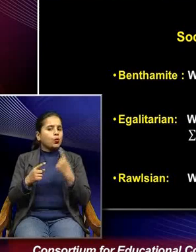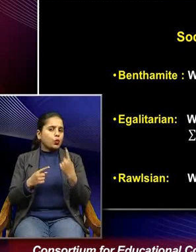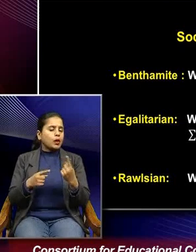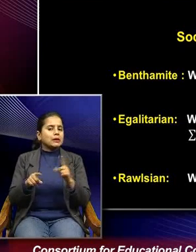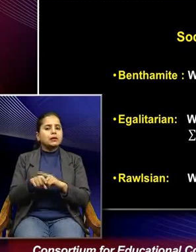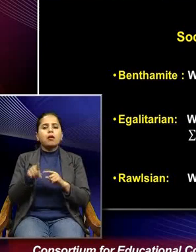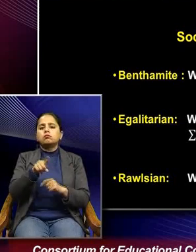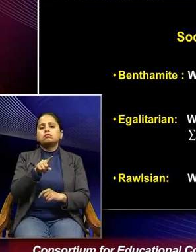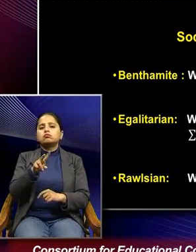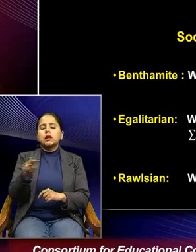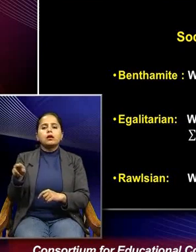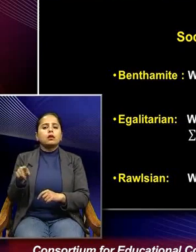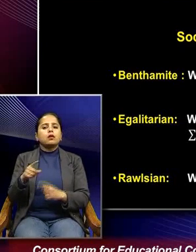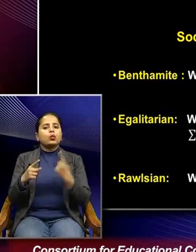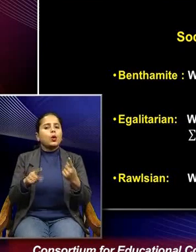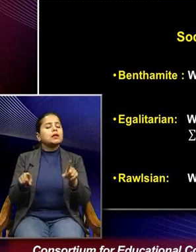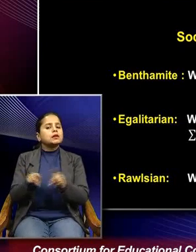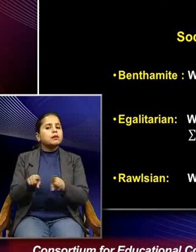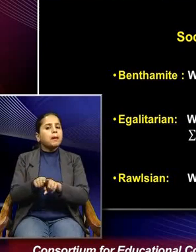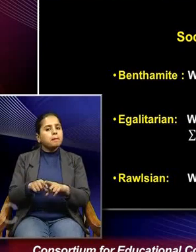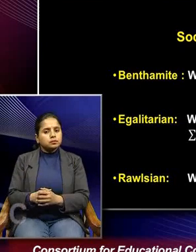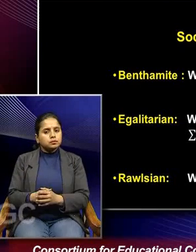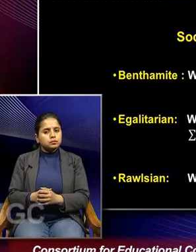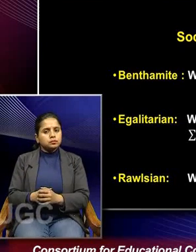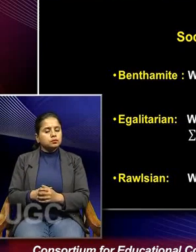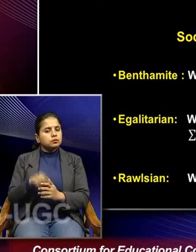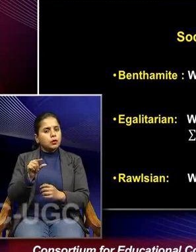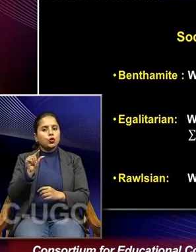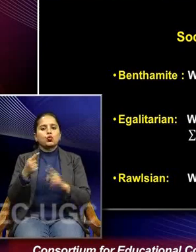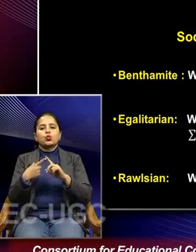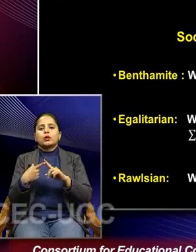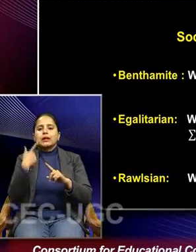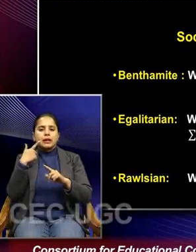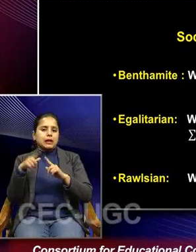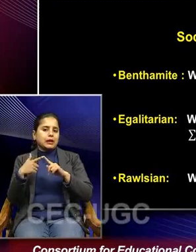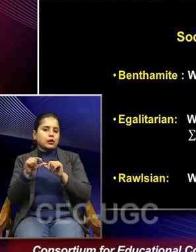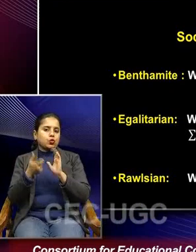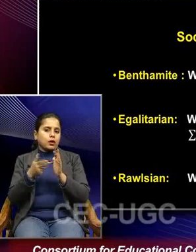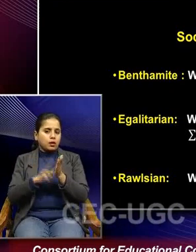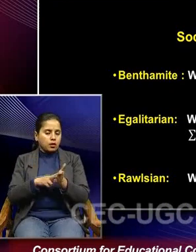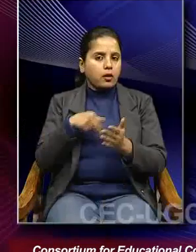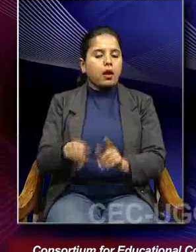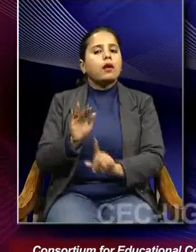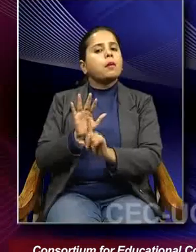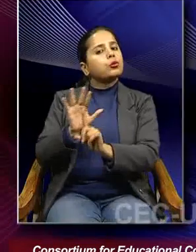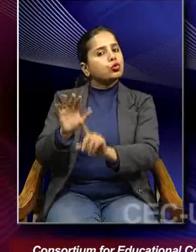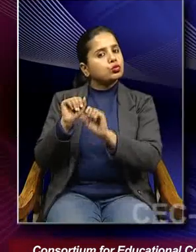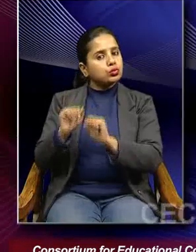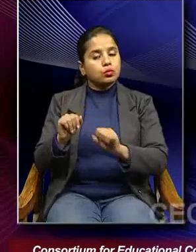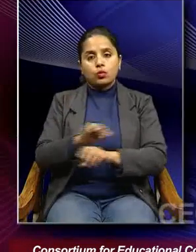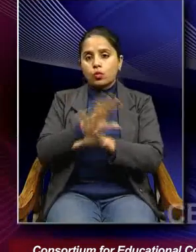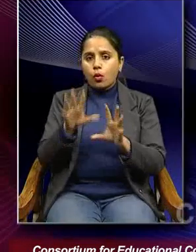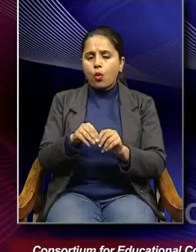is also considered basically as a utilitarian approach, where all the utilities of all